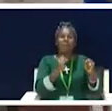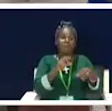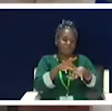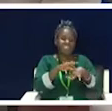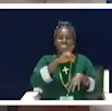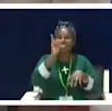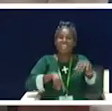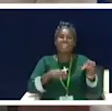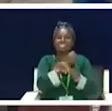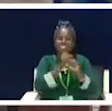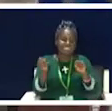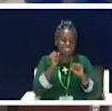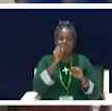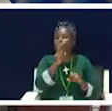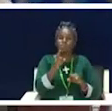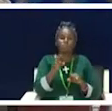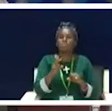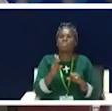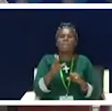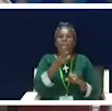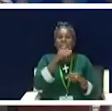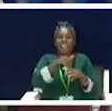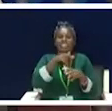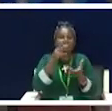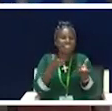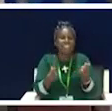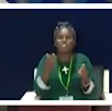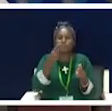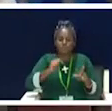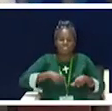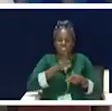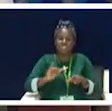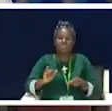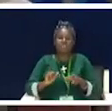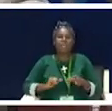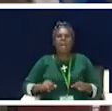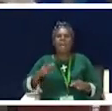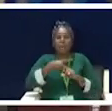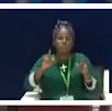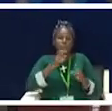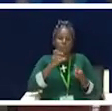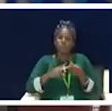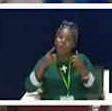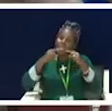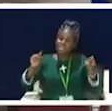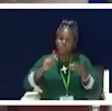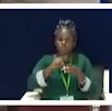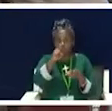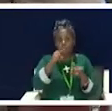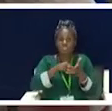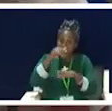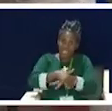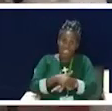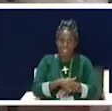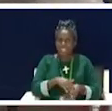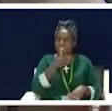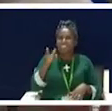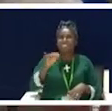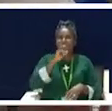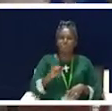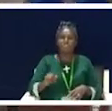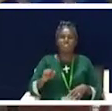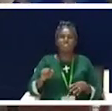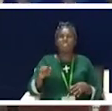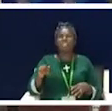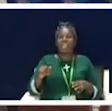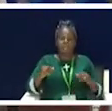give you possession in the land of the living. But I want to announce to you tonight, there is a arm, and the